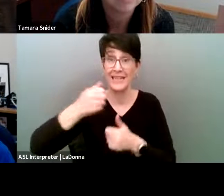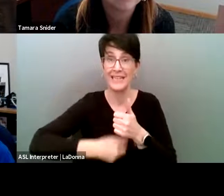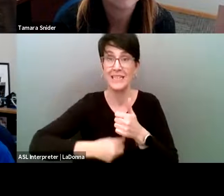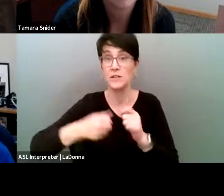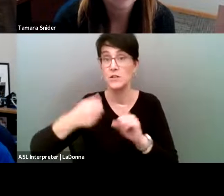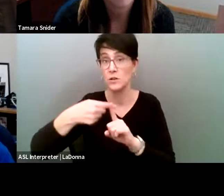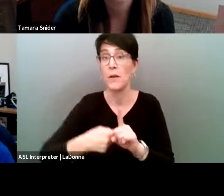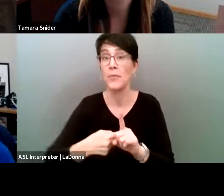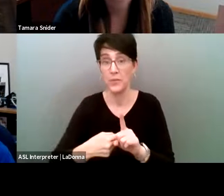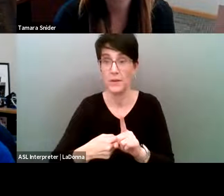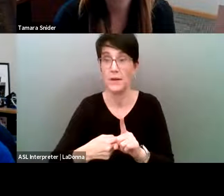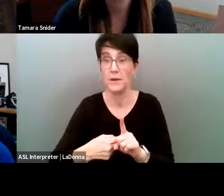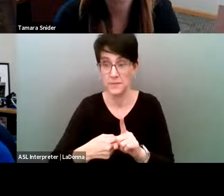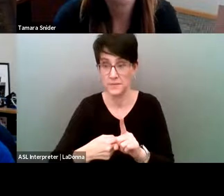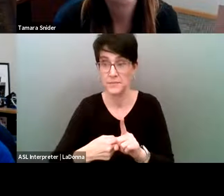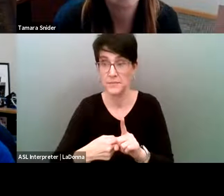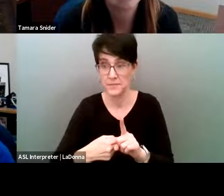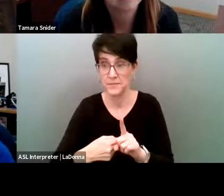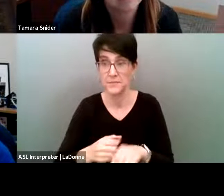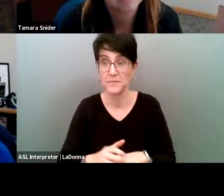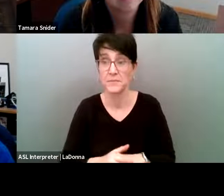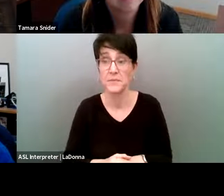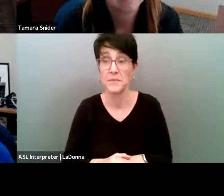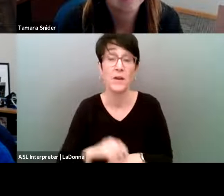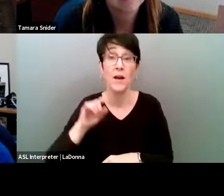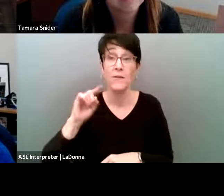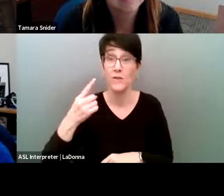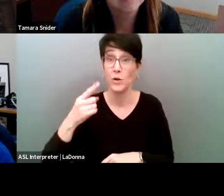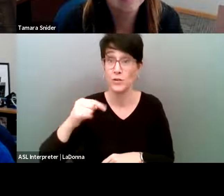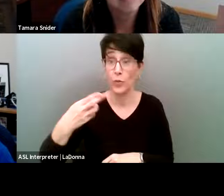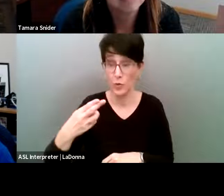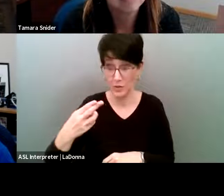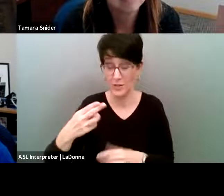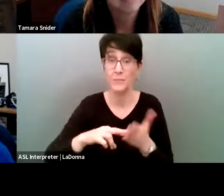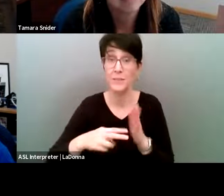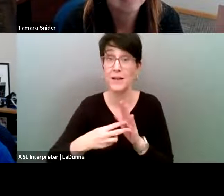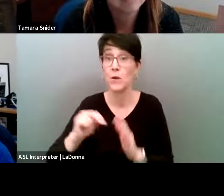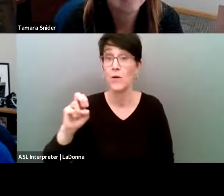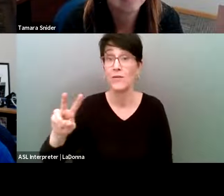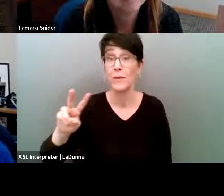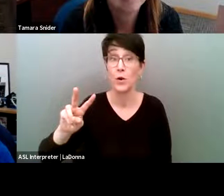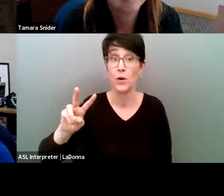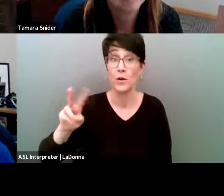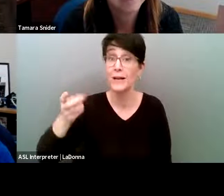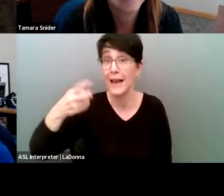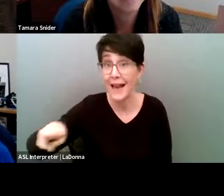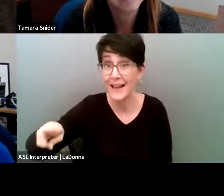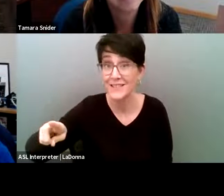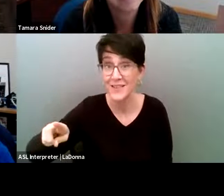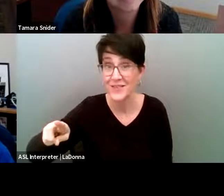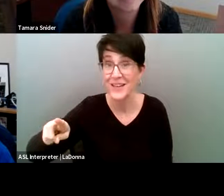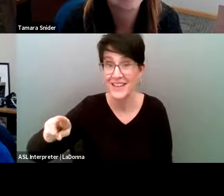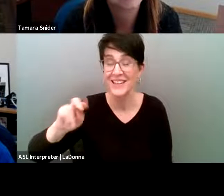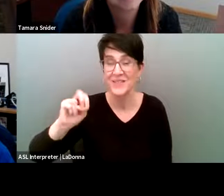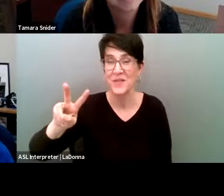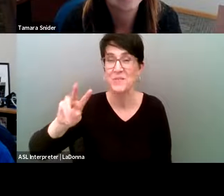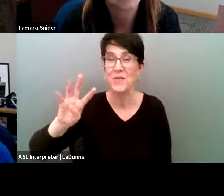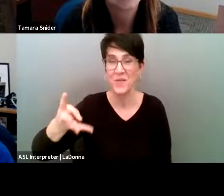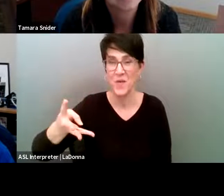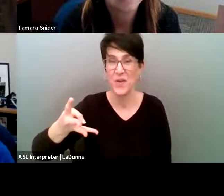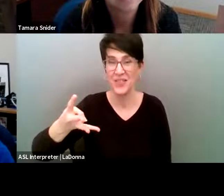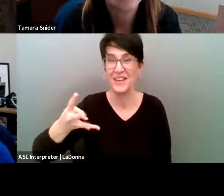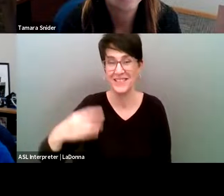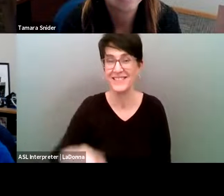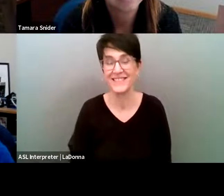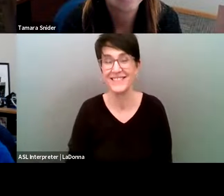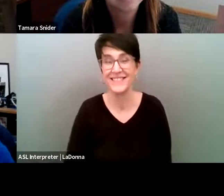month. And so our first Thursday of November is actually next week.